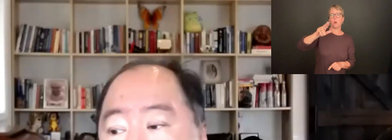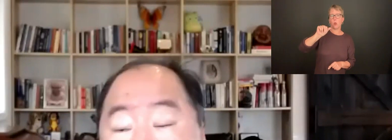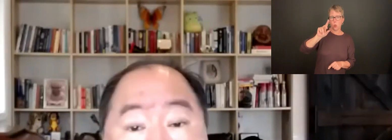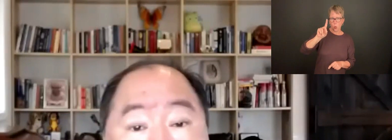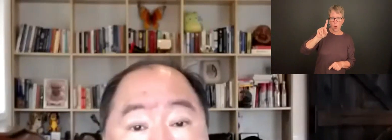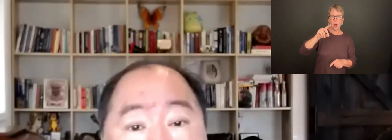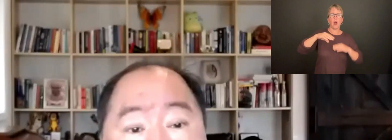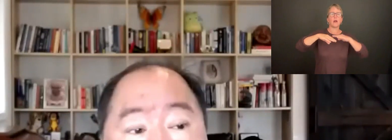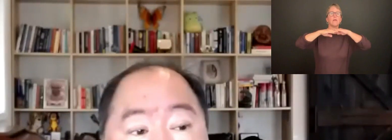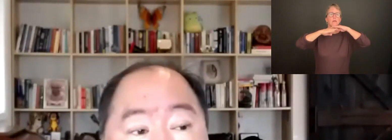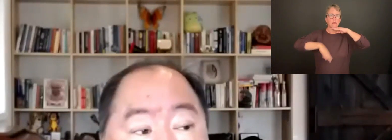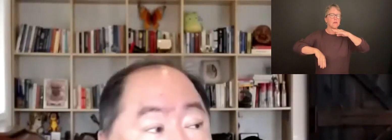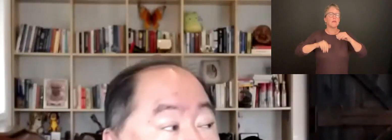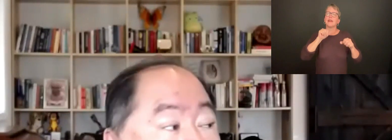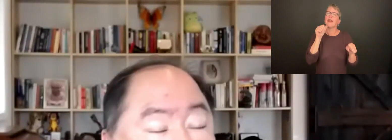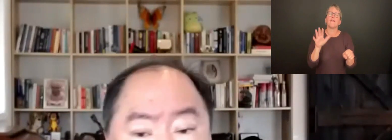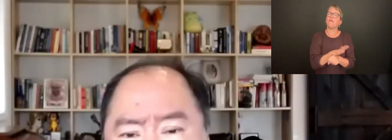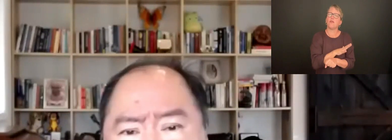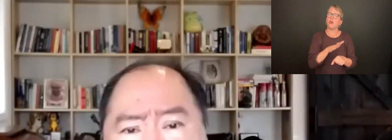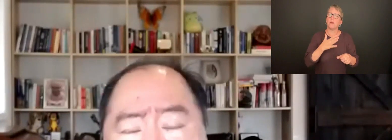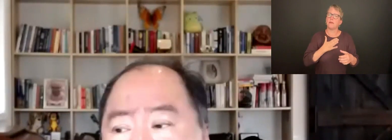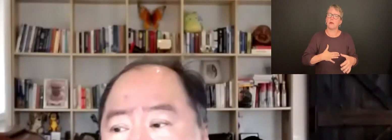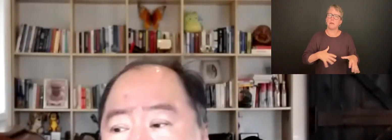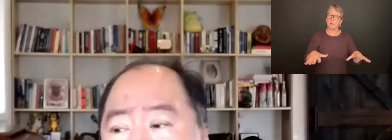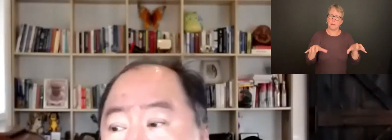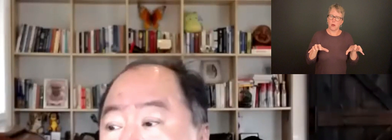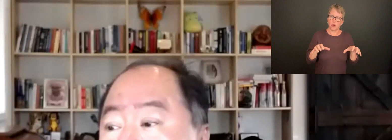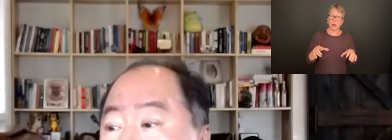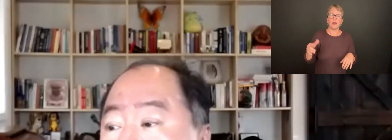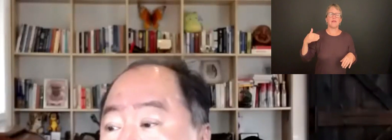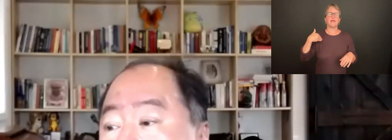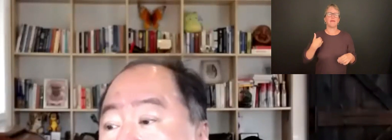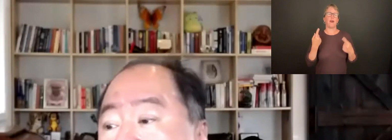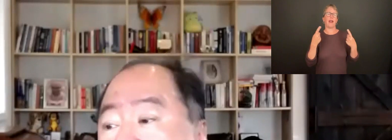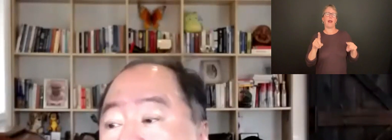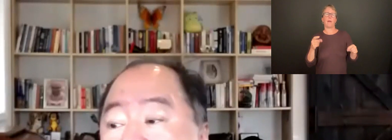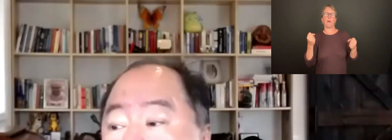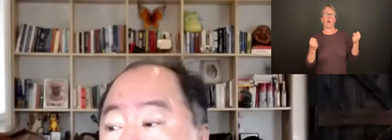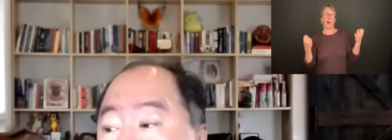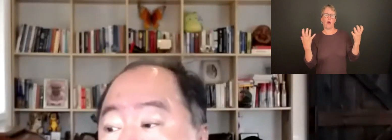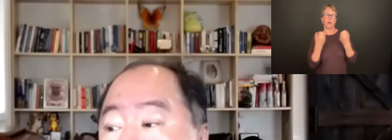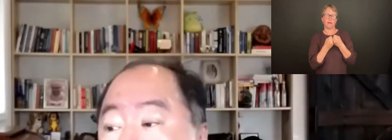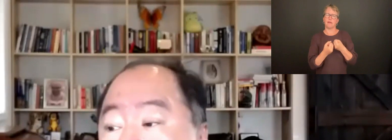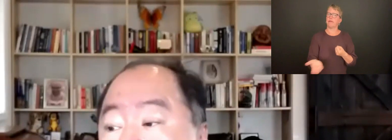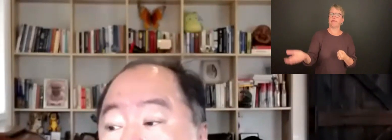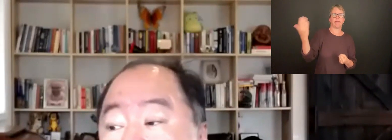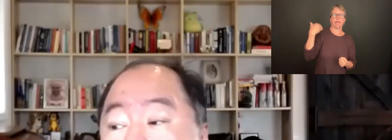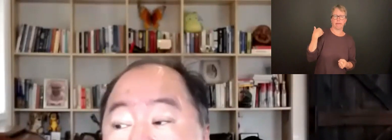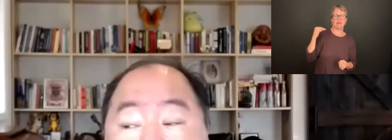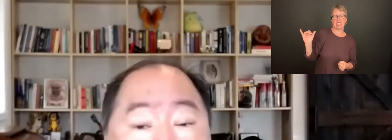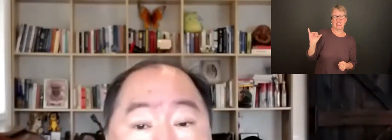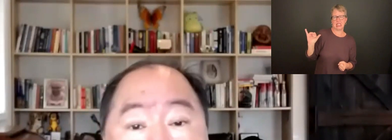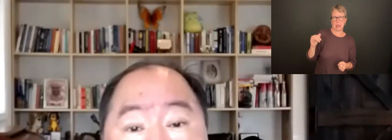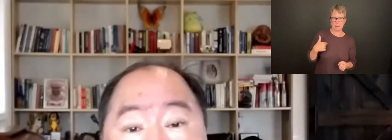their experiences. And we're going to have, so we have Clint, who's